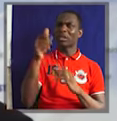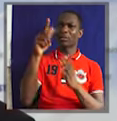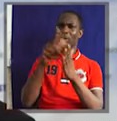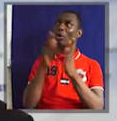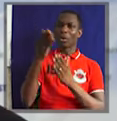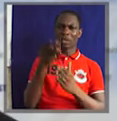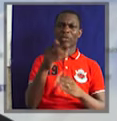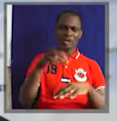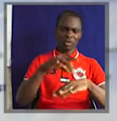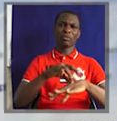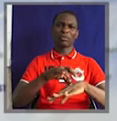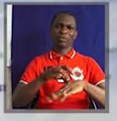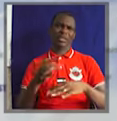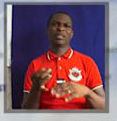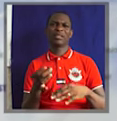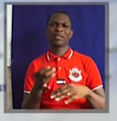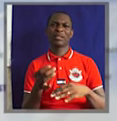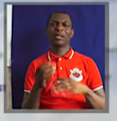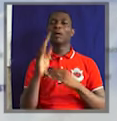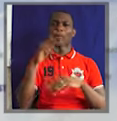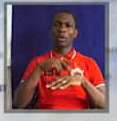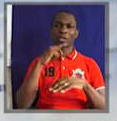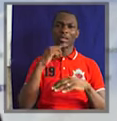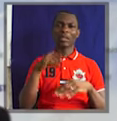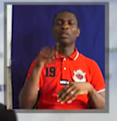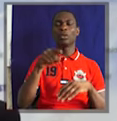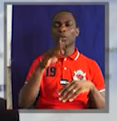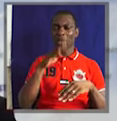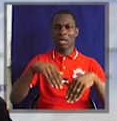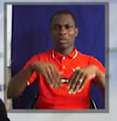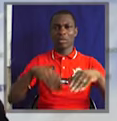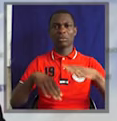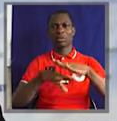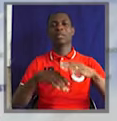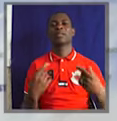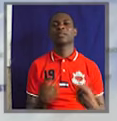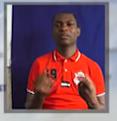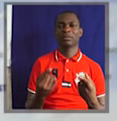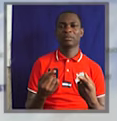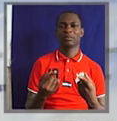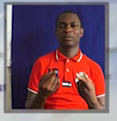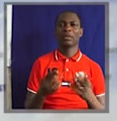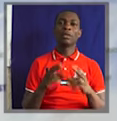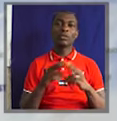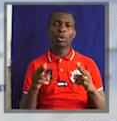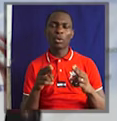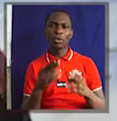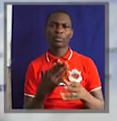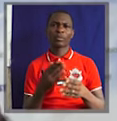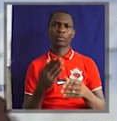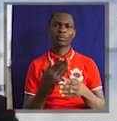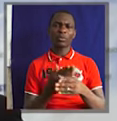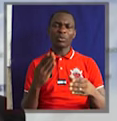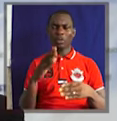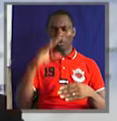didn't rather my one, we are Kana, we are Hunamuni. Now, dear Paul, the two are you've been sold under sin. And the